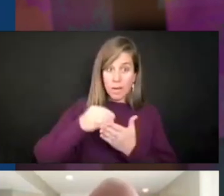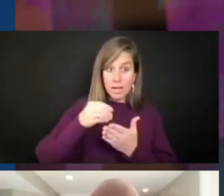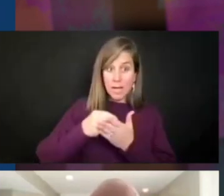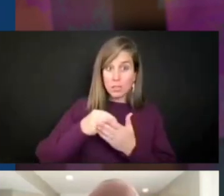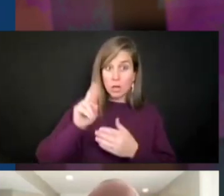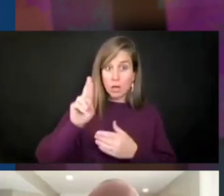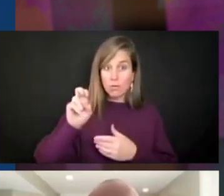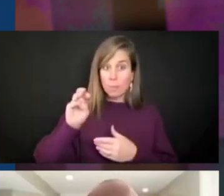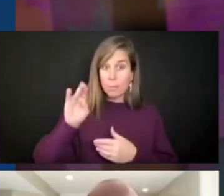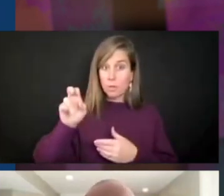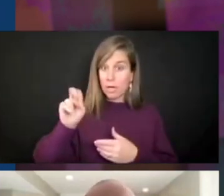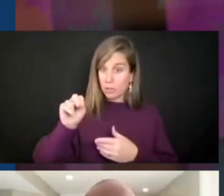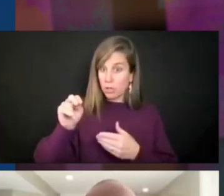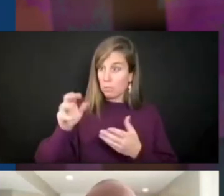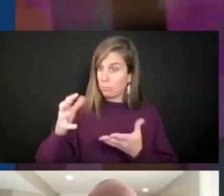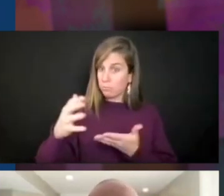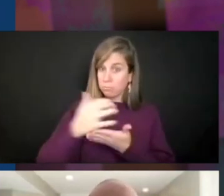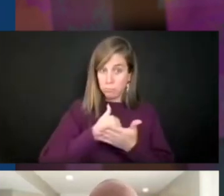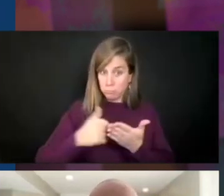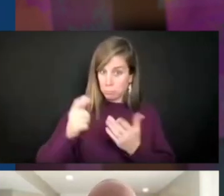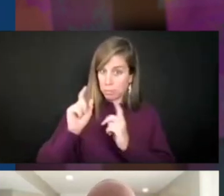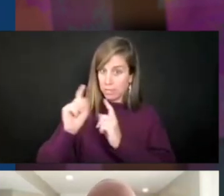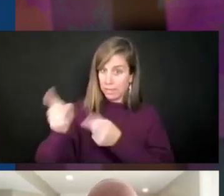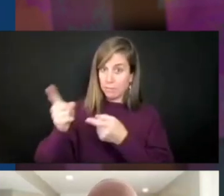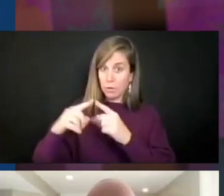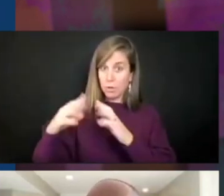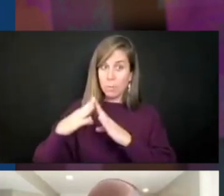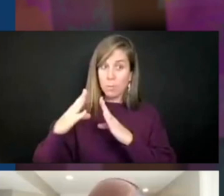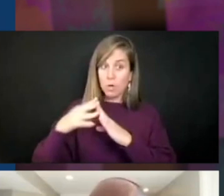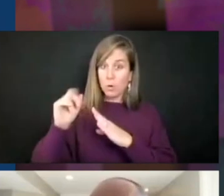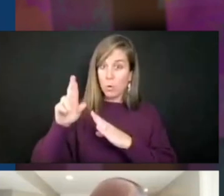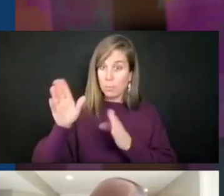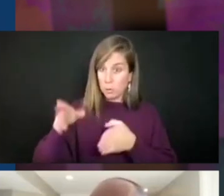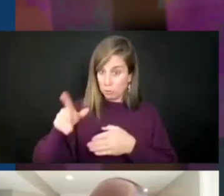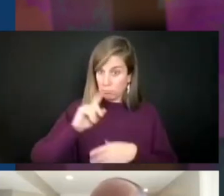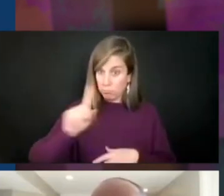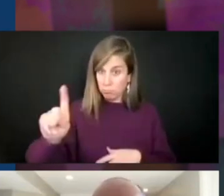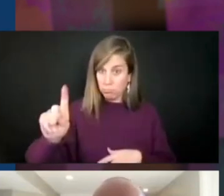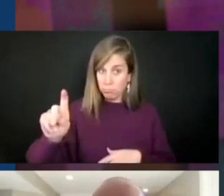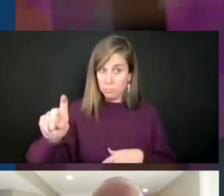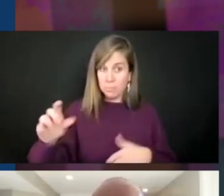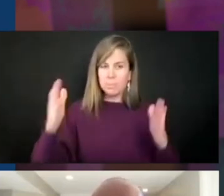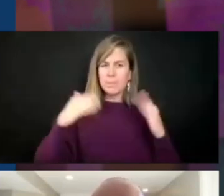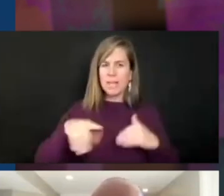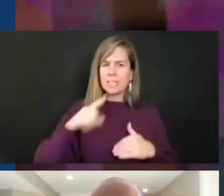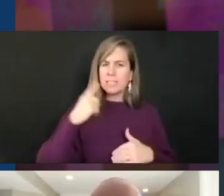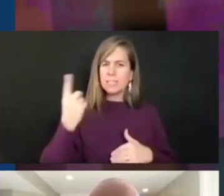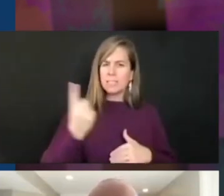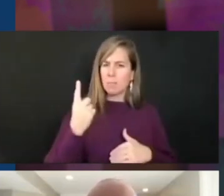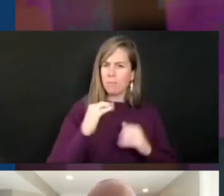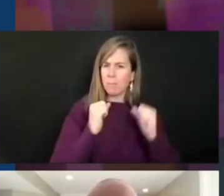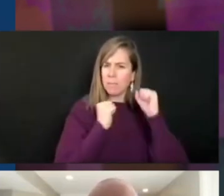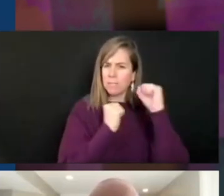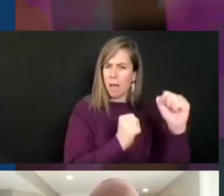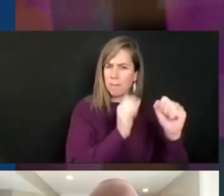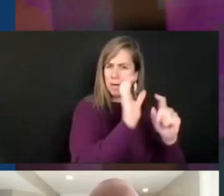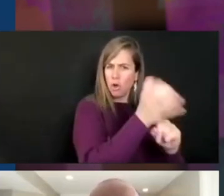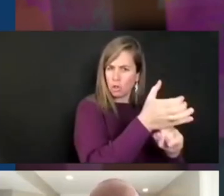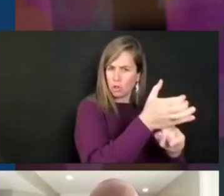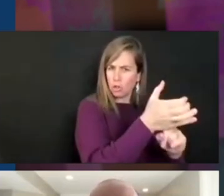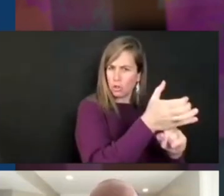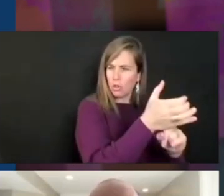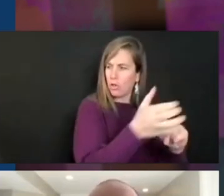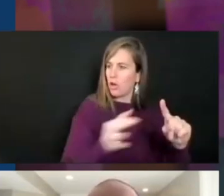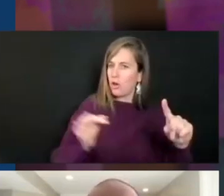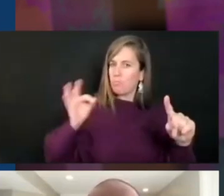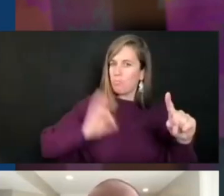Is someone from the dominant culture profiting while members of the borrowed culture are not being given equitable